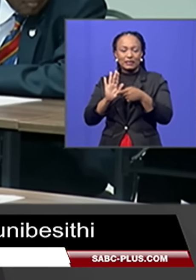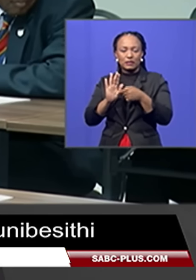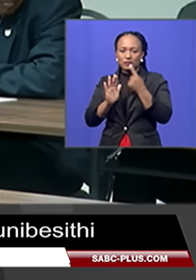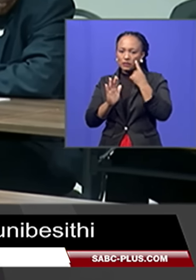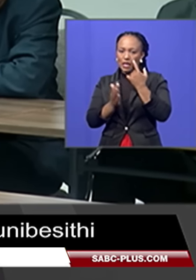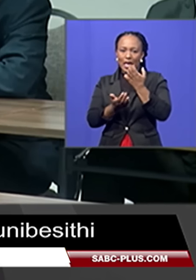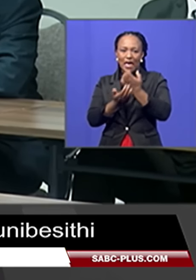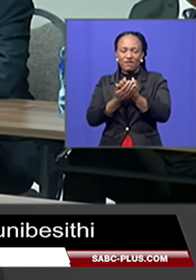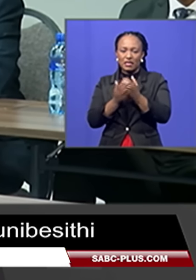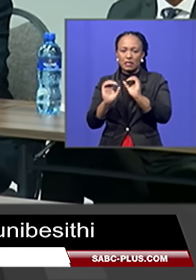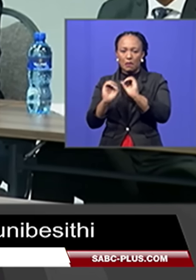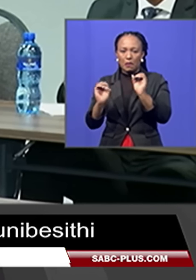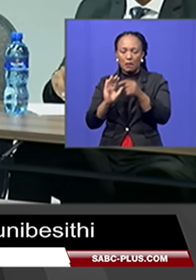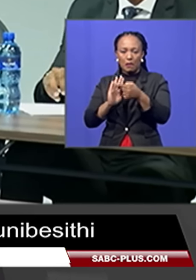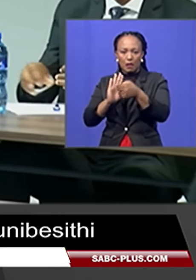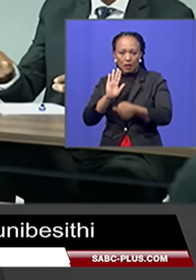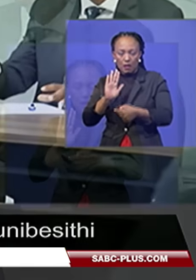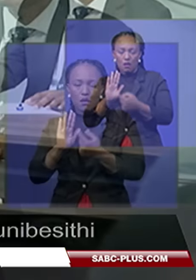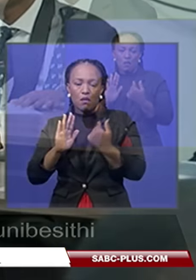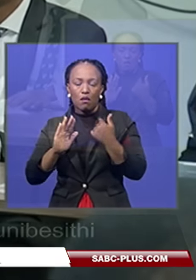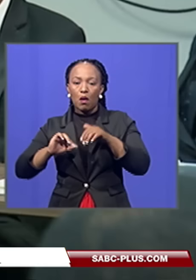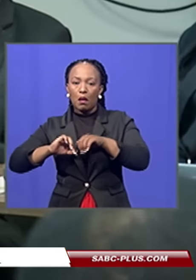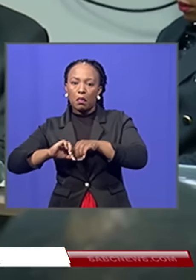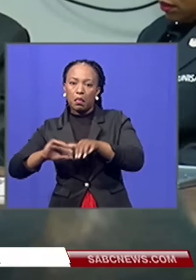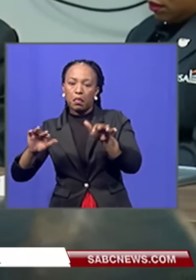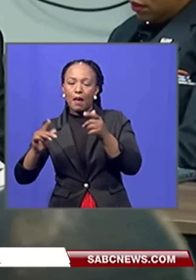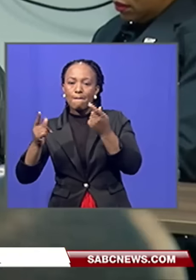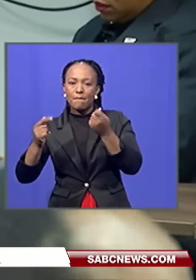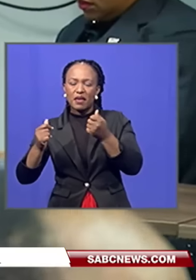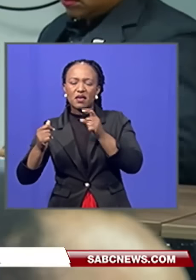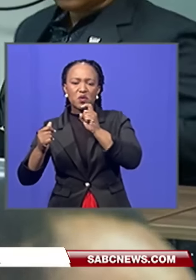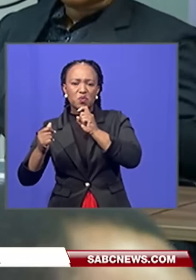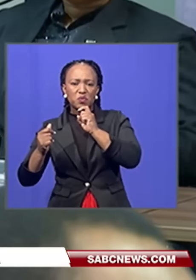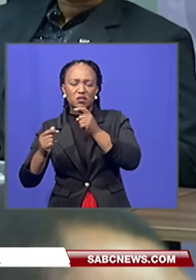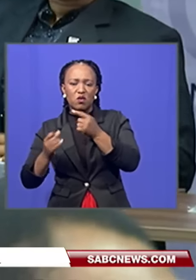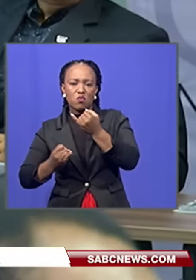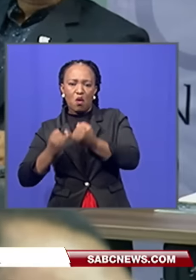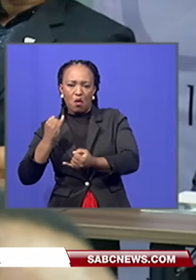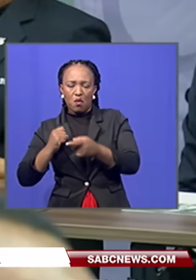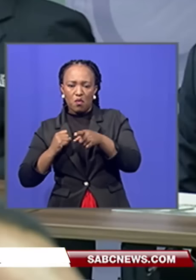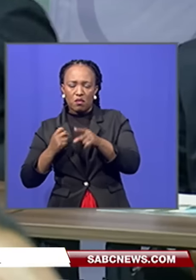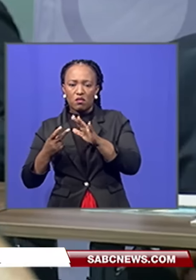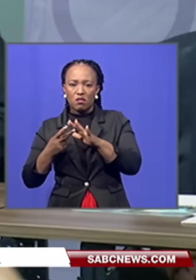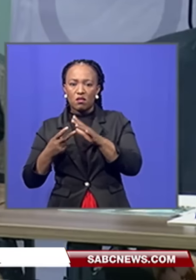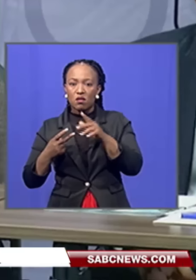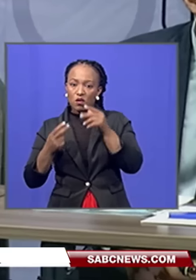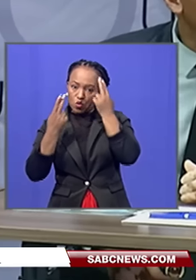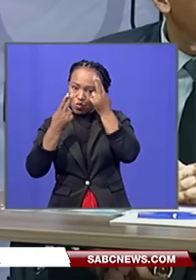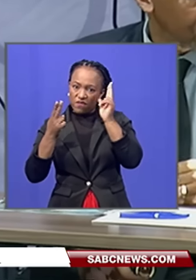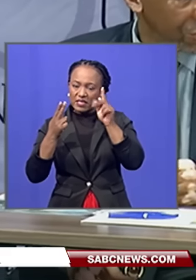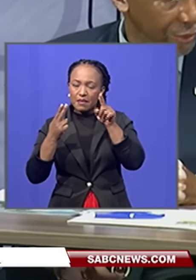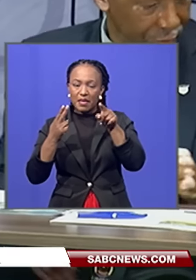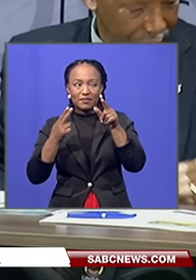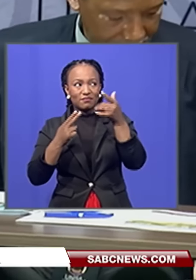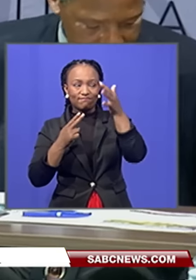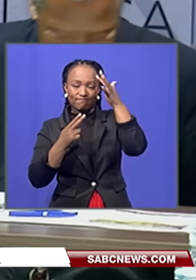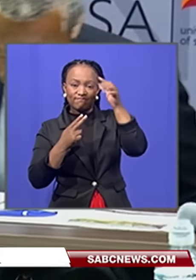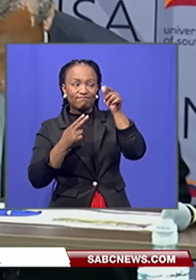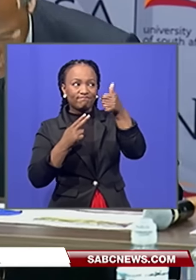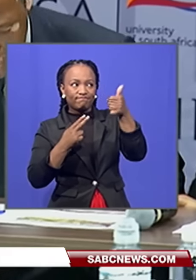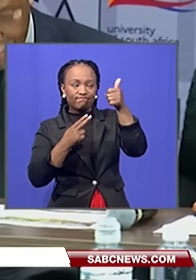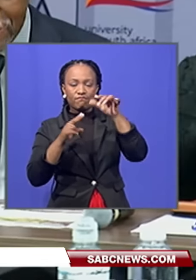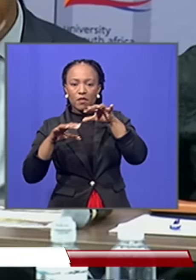bohlatse. Pego e bolela ka tšhomišompe ya mašeleng go palelwa ga pušo le boetapele le šišinyo ya gore university e beiwe ka tlase ga taolo.